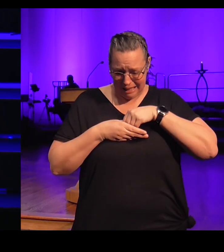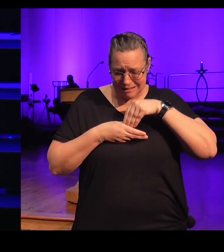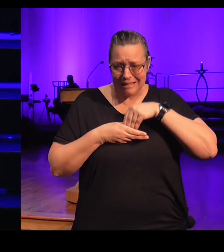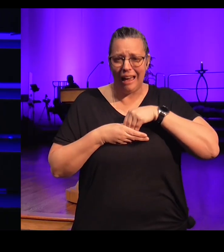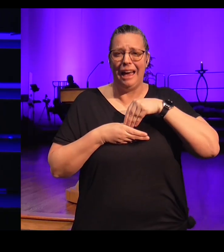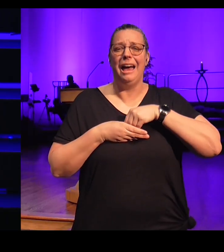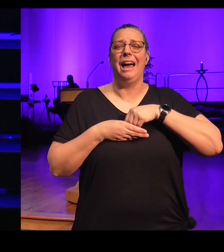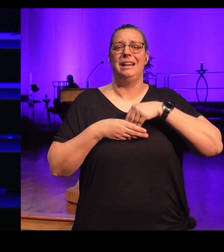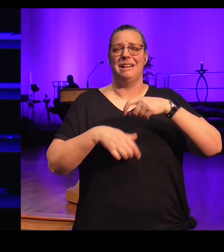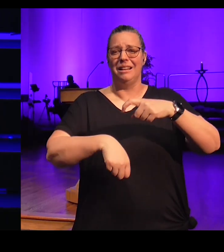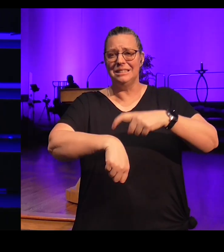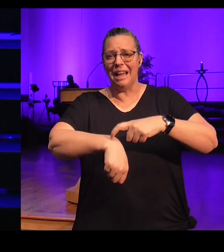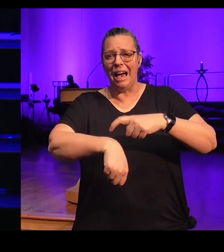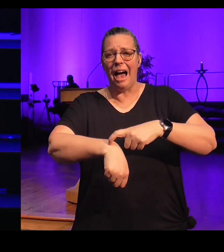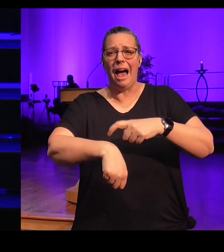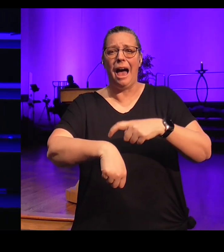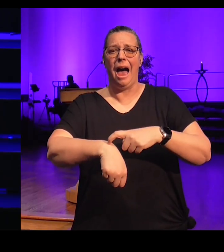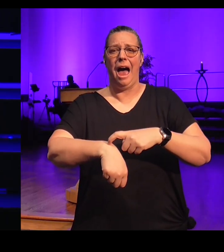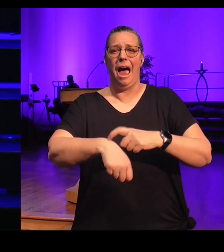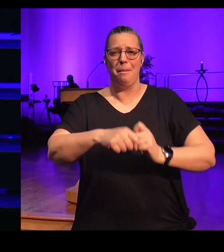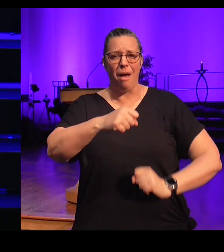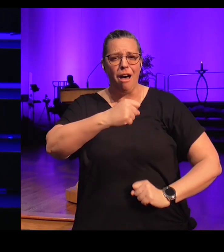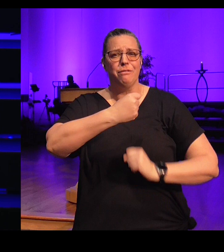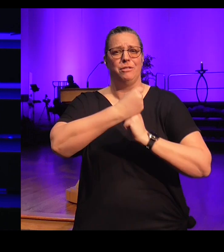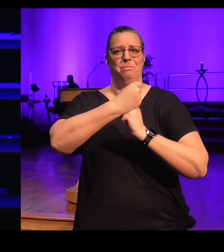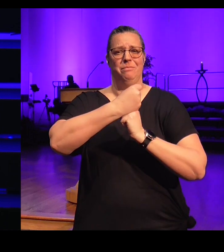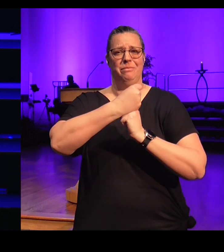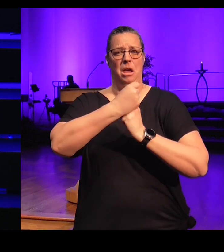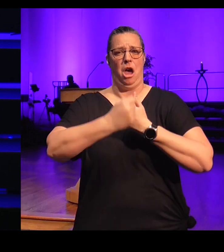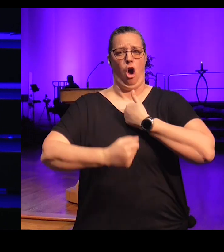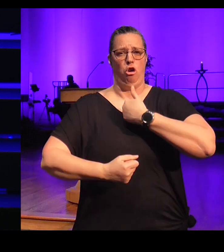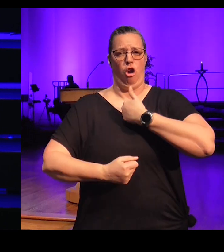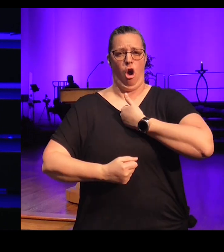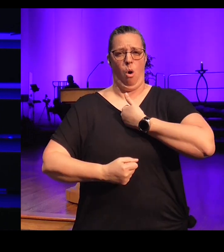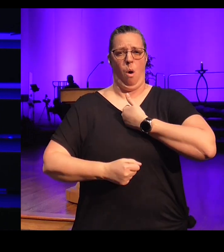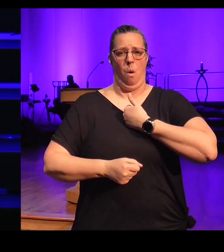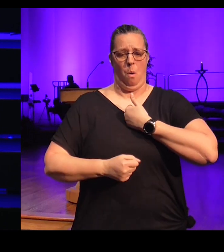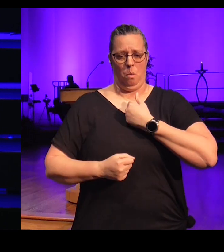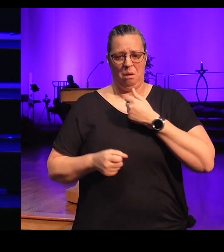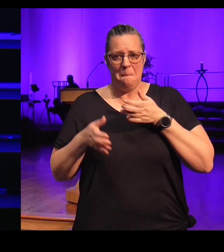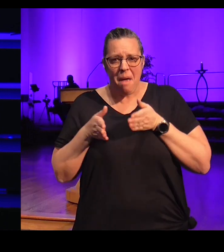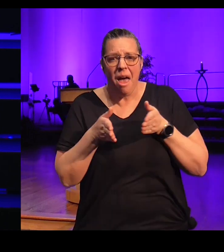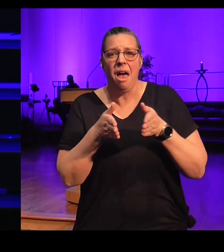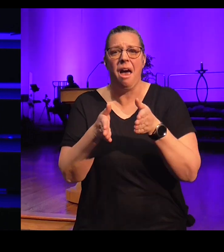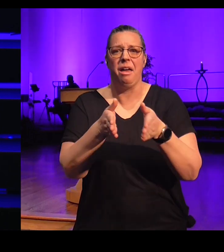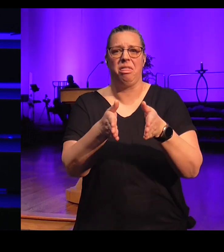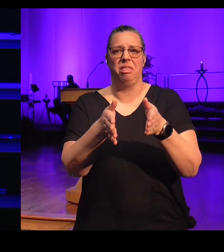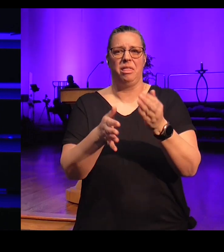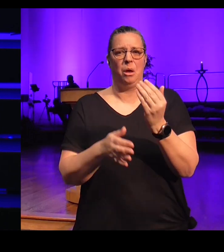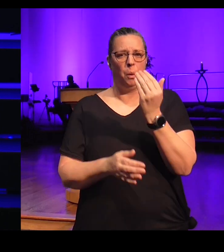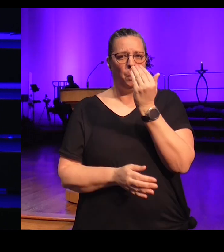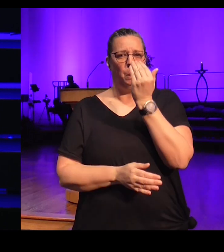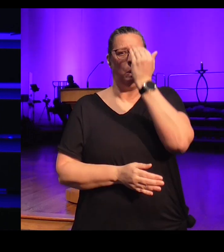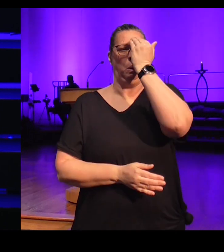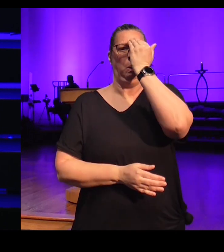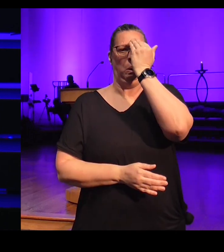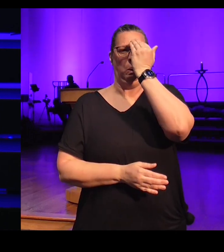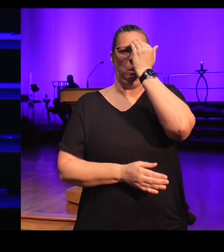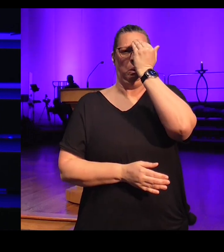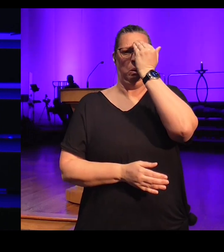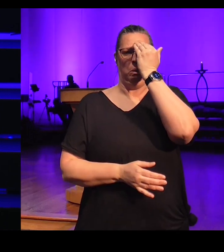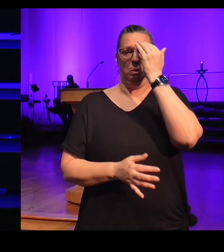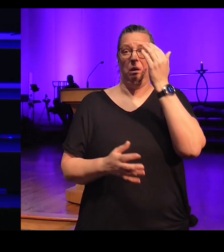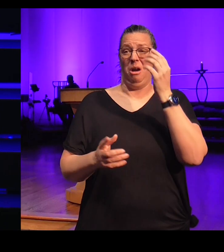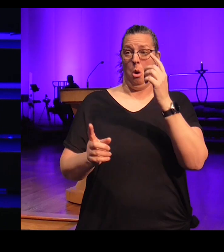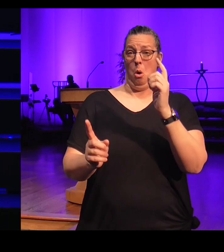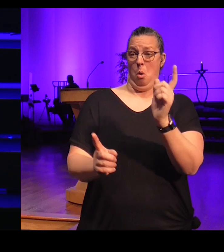That time of standing at the foot of our own path and knowing that even though we don't